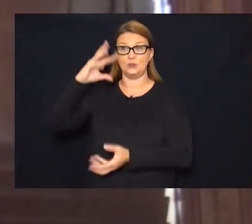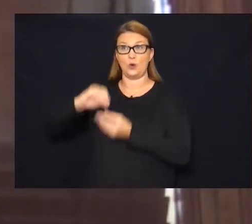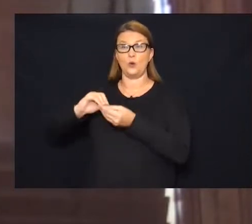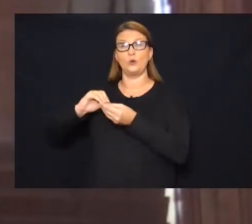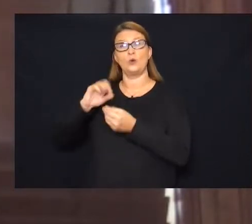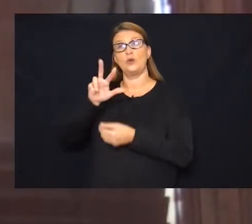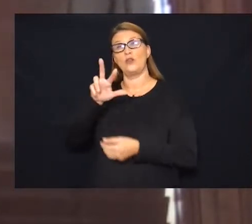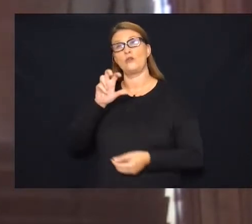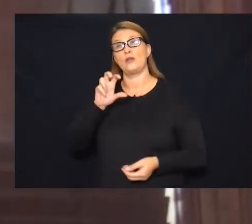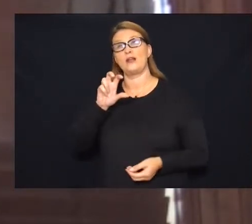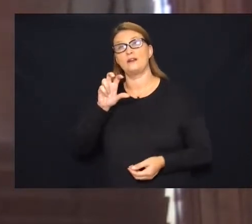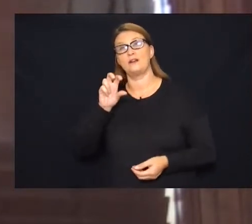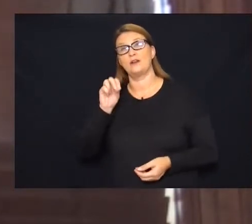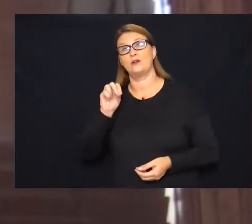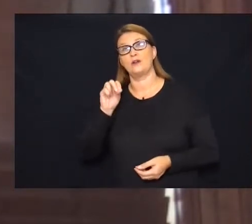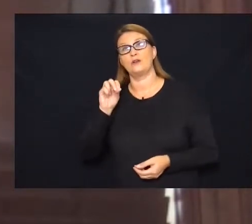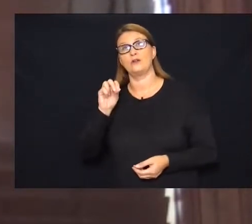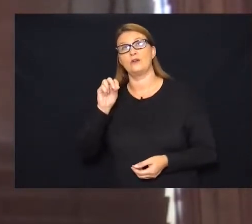was